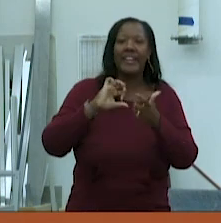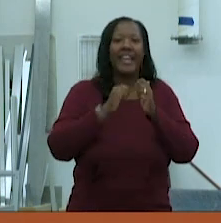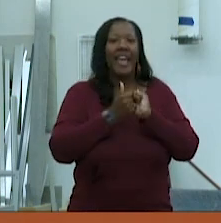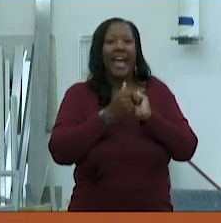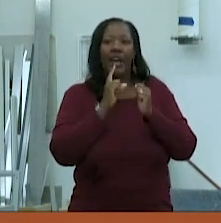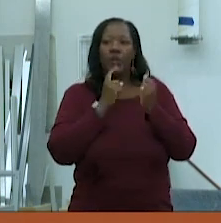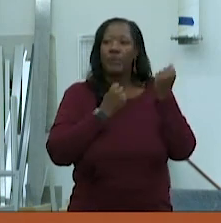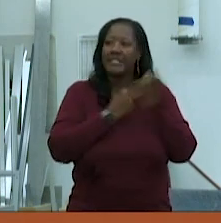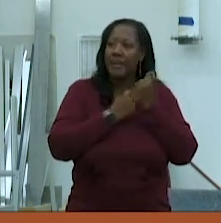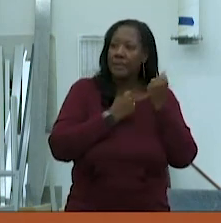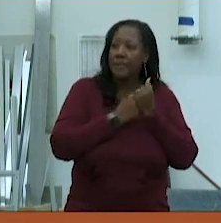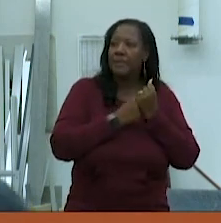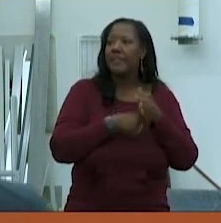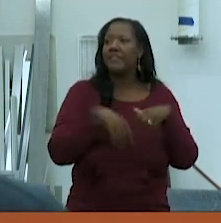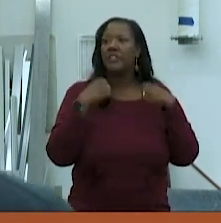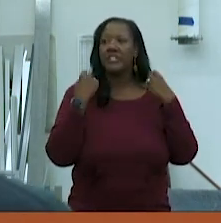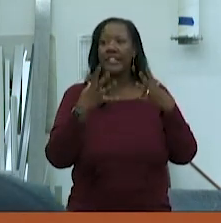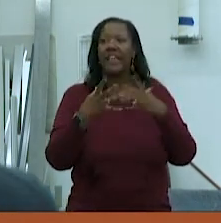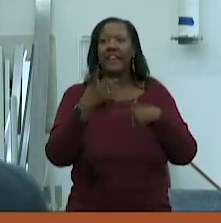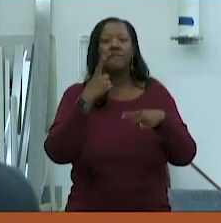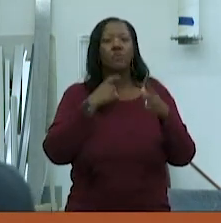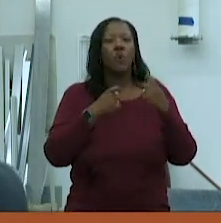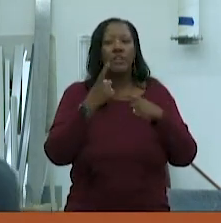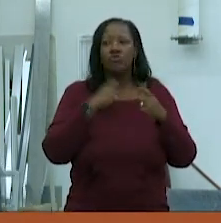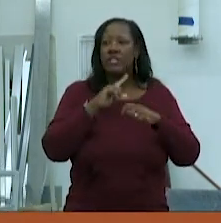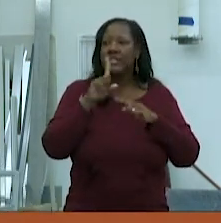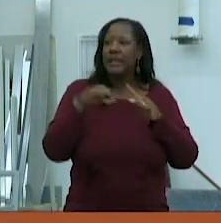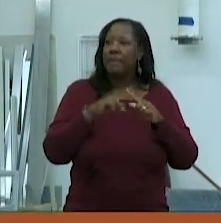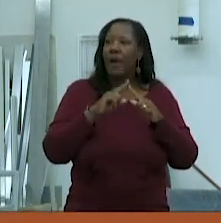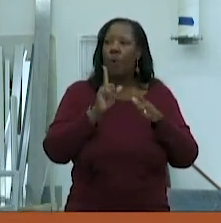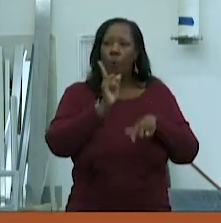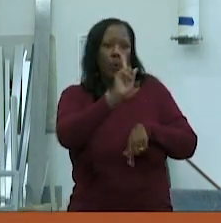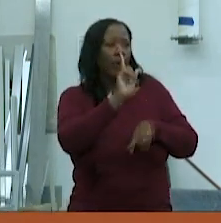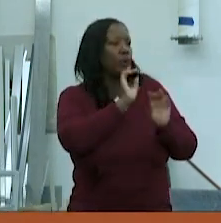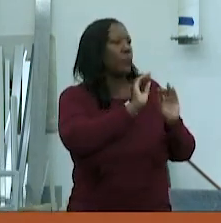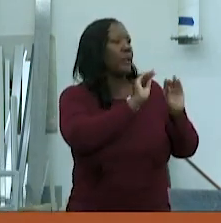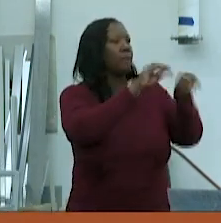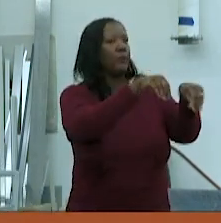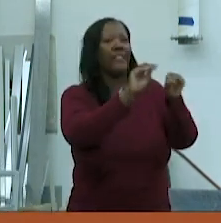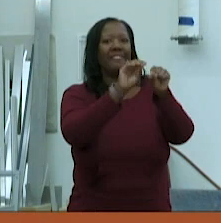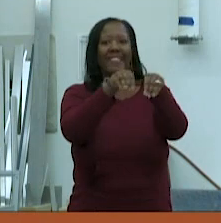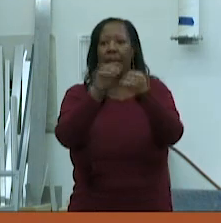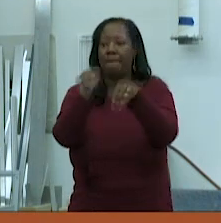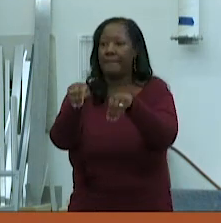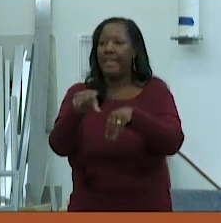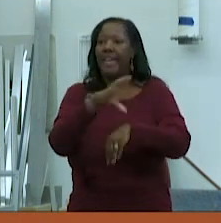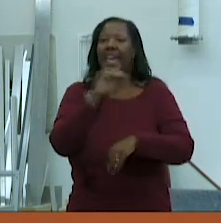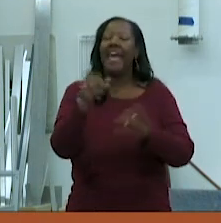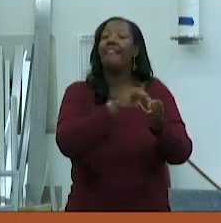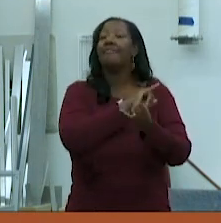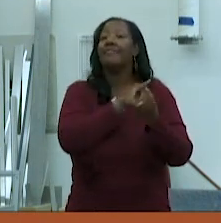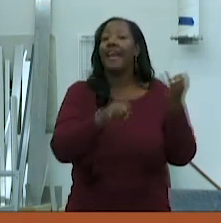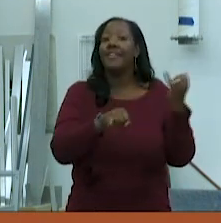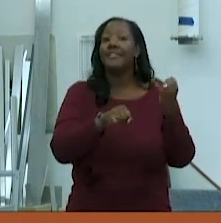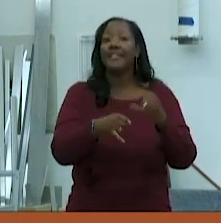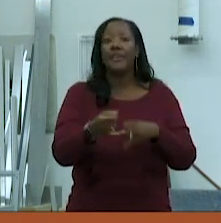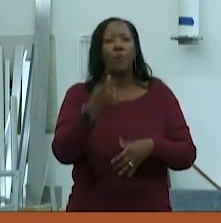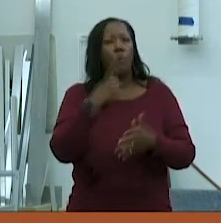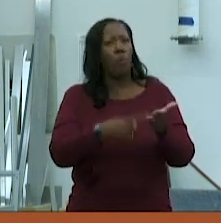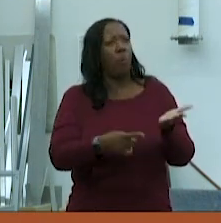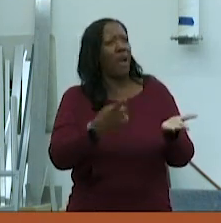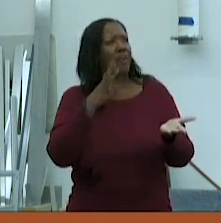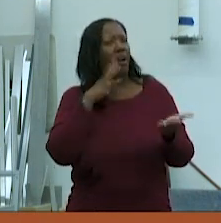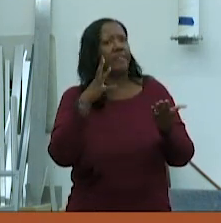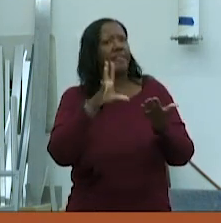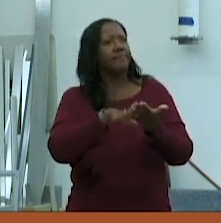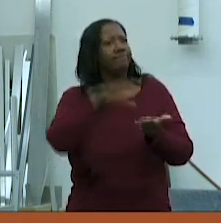distract? There's a lot of questions to look at where you're putting these interactives in the show. And then lastly, what are the takeaways from each action or